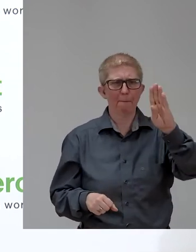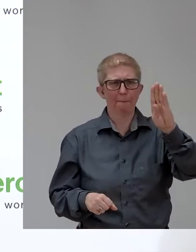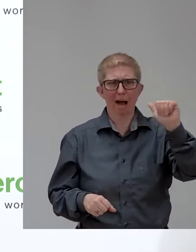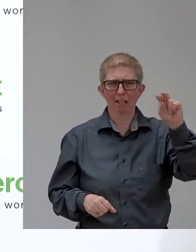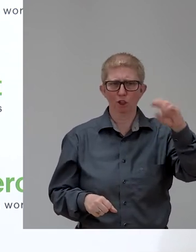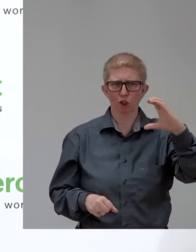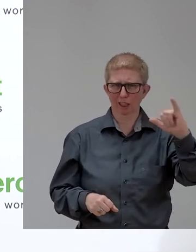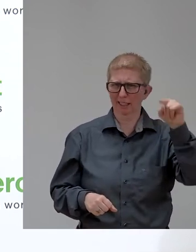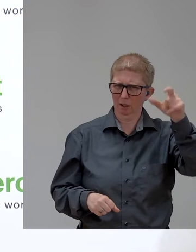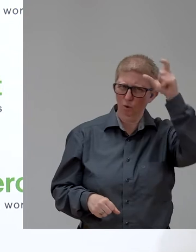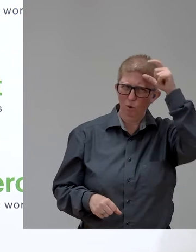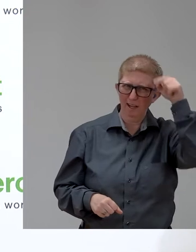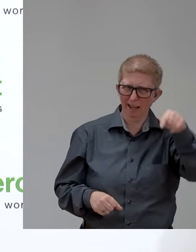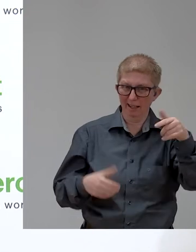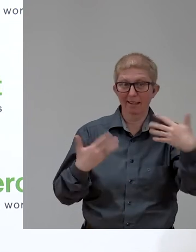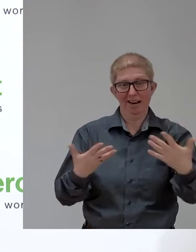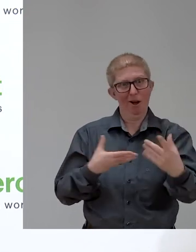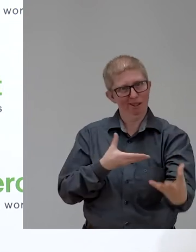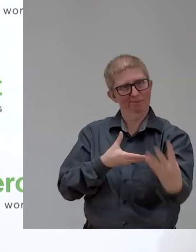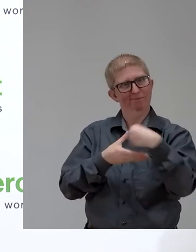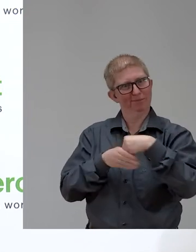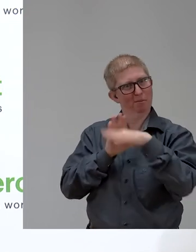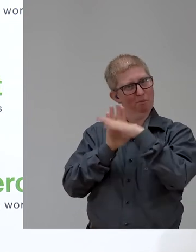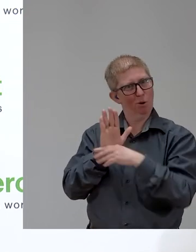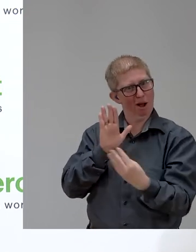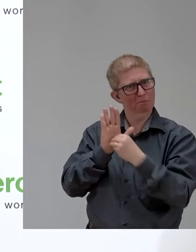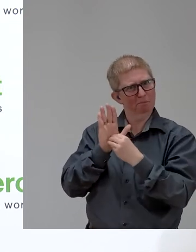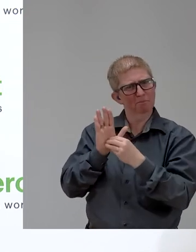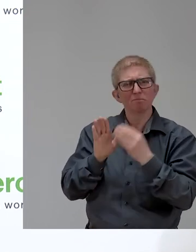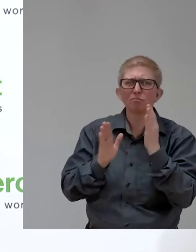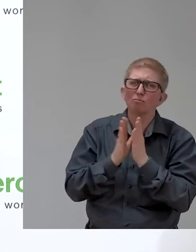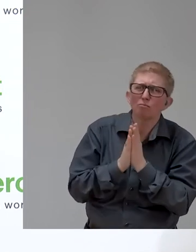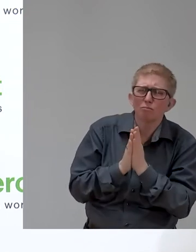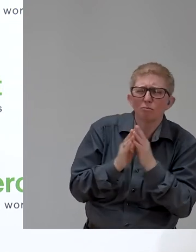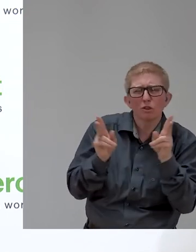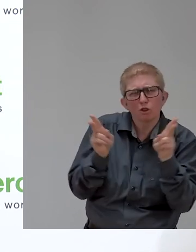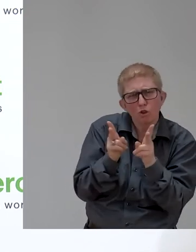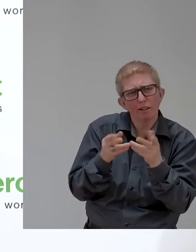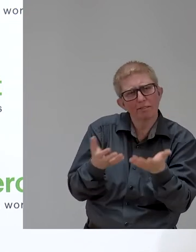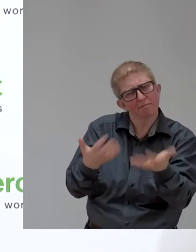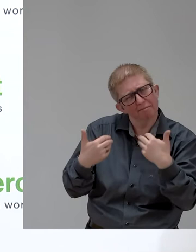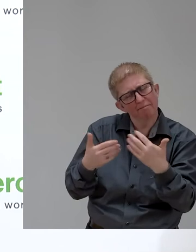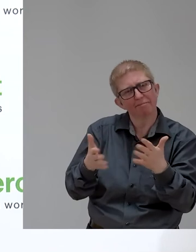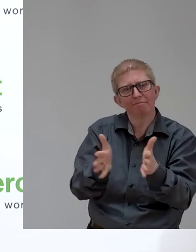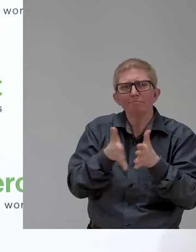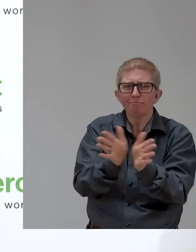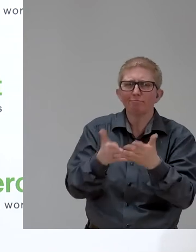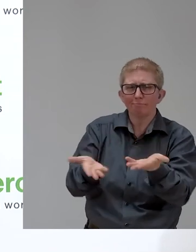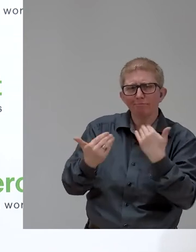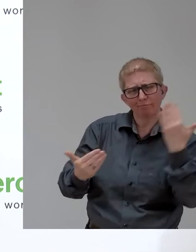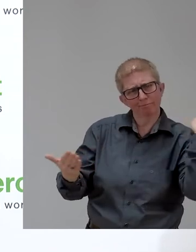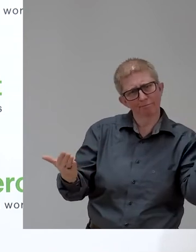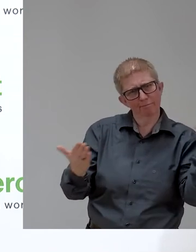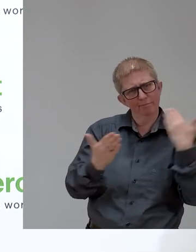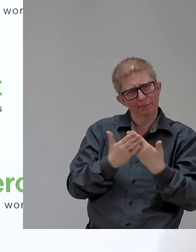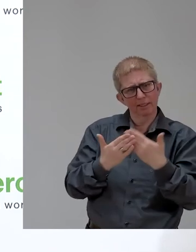this program also since the beginning. Can you share with us, and we've heard Nevgul, your general manager, explaining a bit during the video, but can